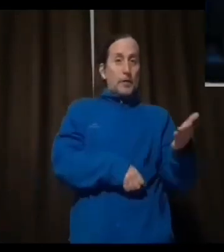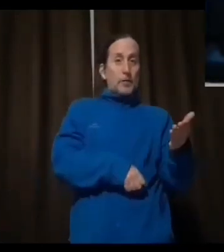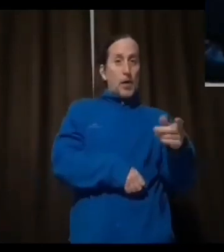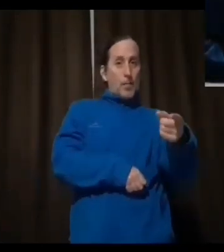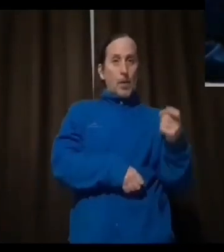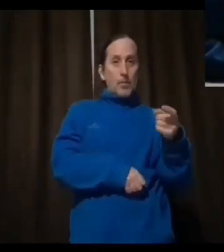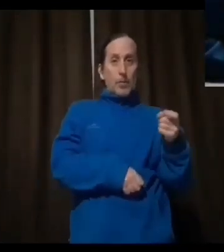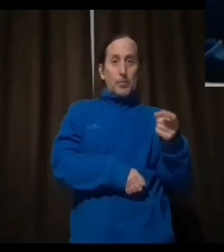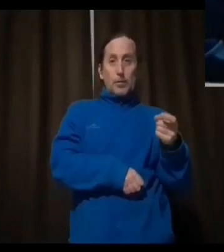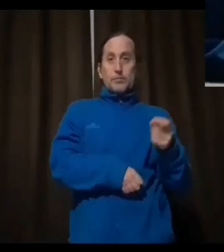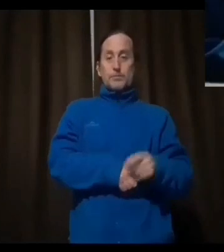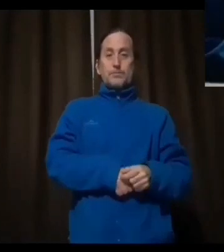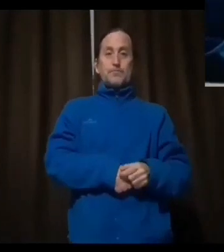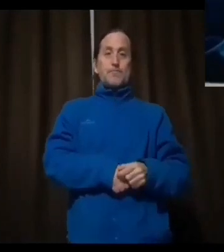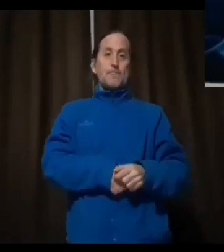why.